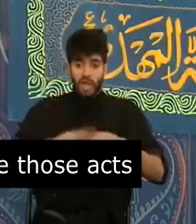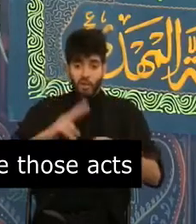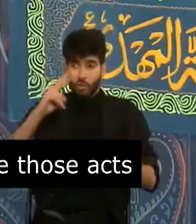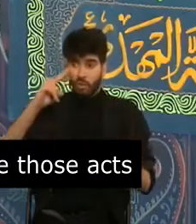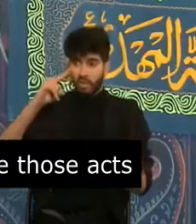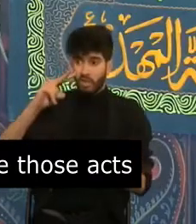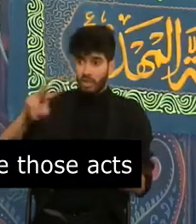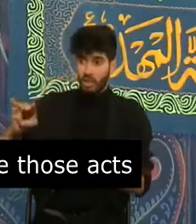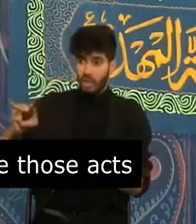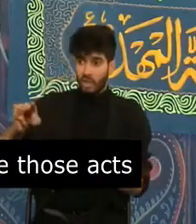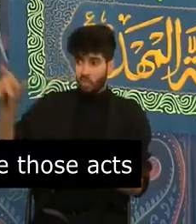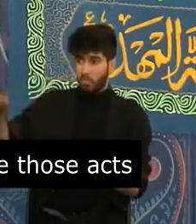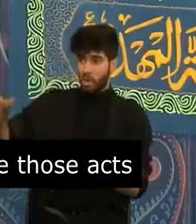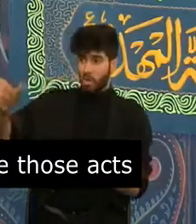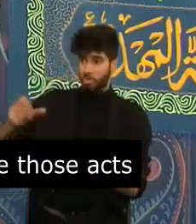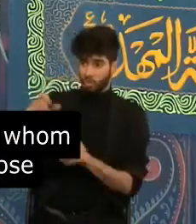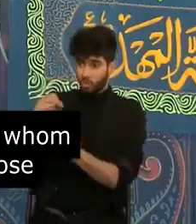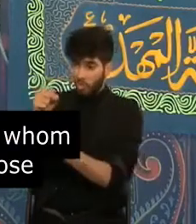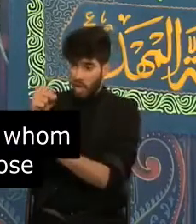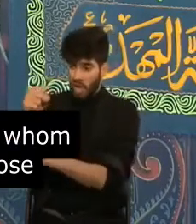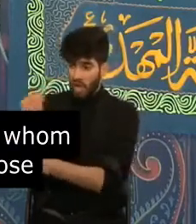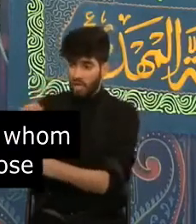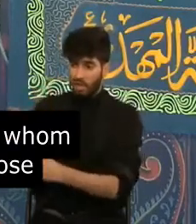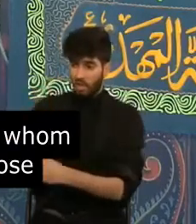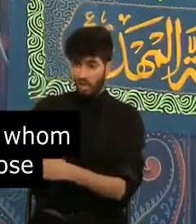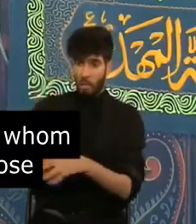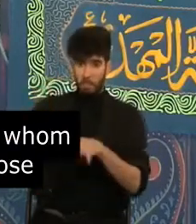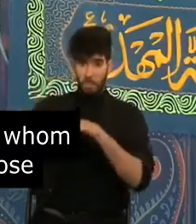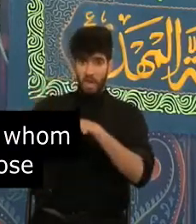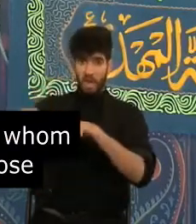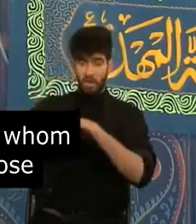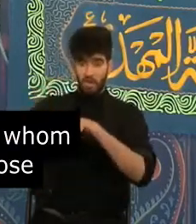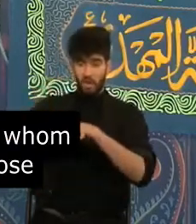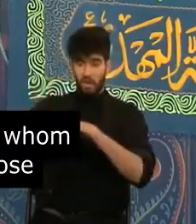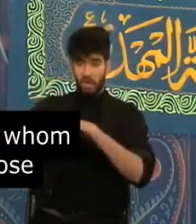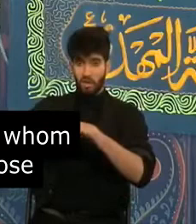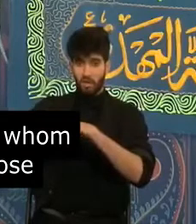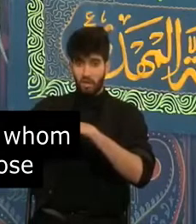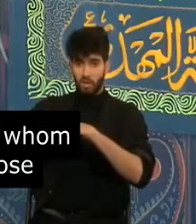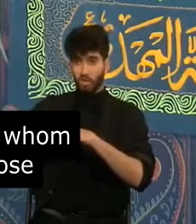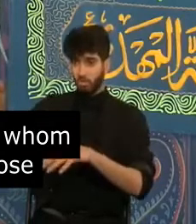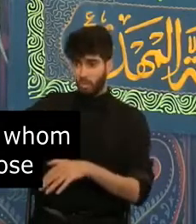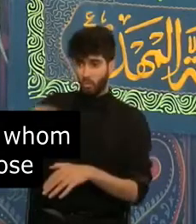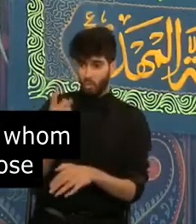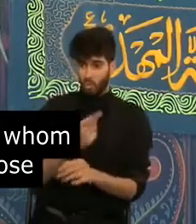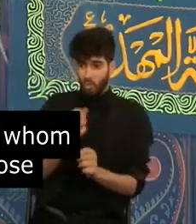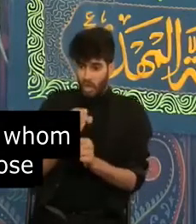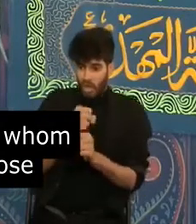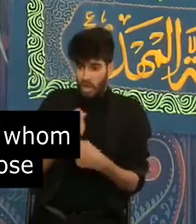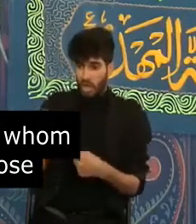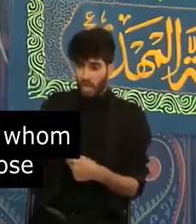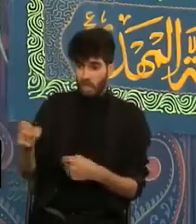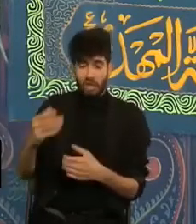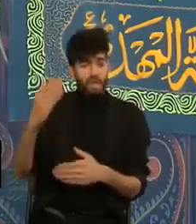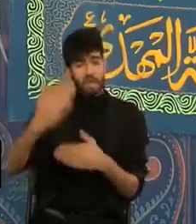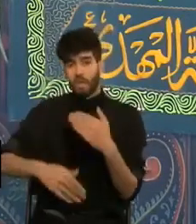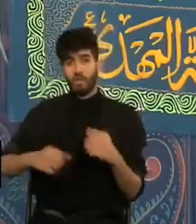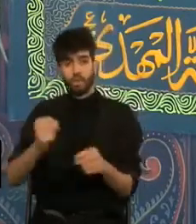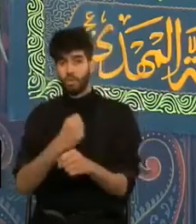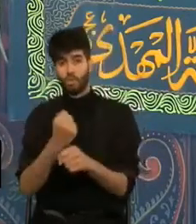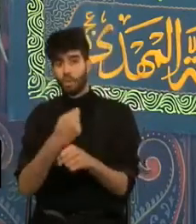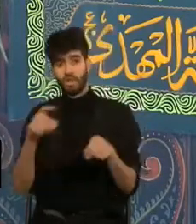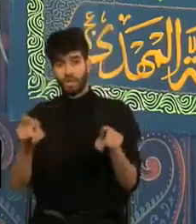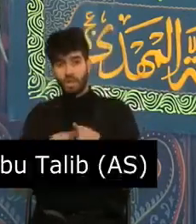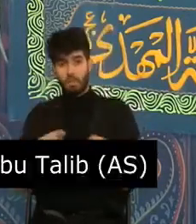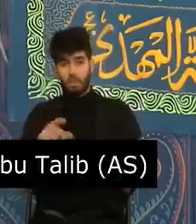see those acts and characteristics in those whom you hate, do not have those acts